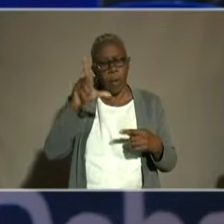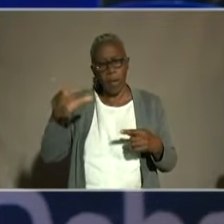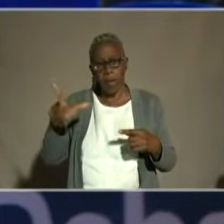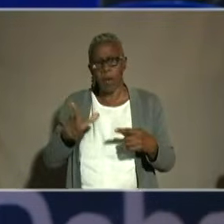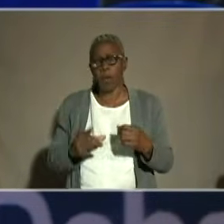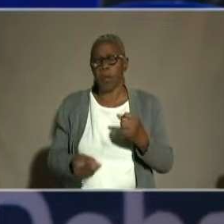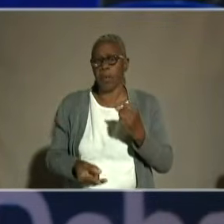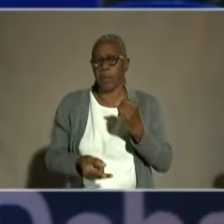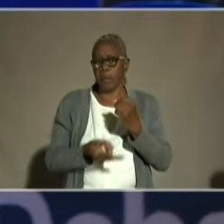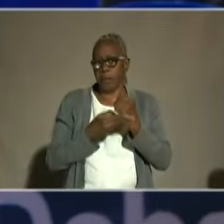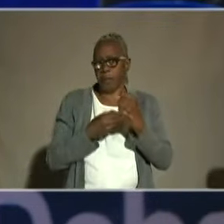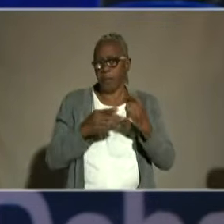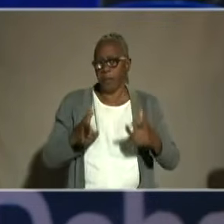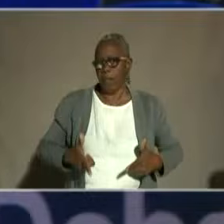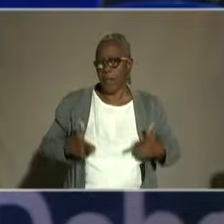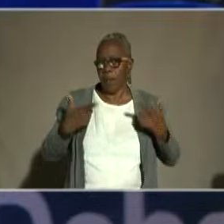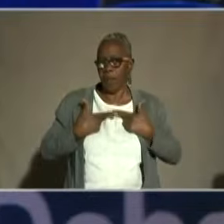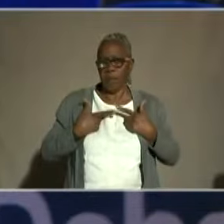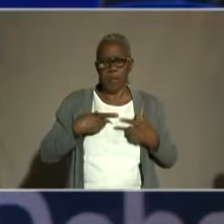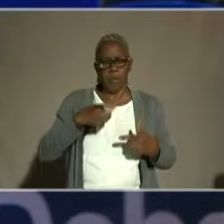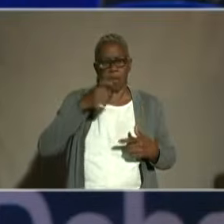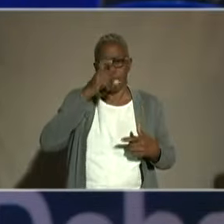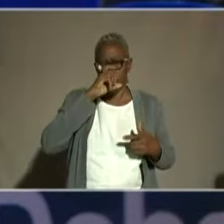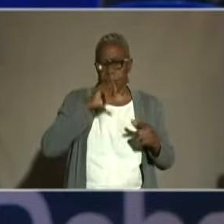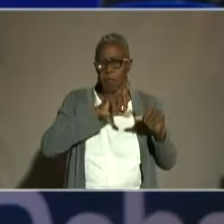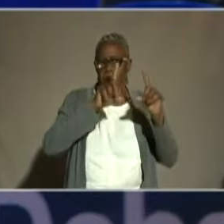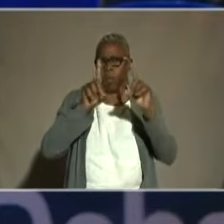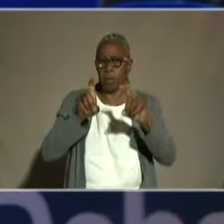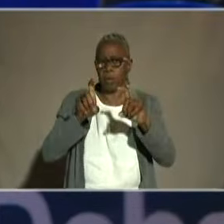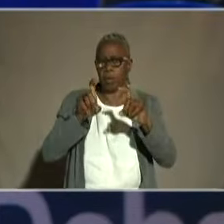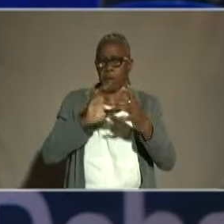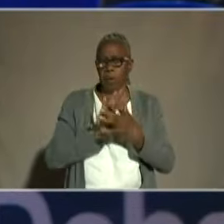lives? It is a serious question.